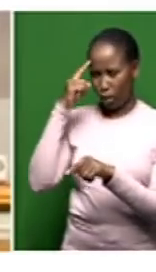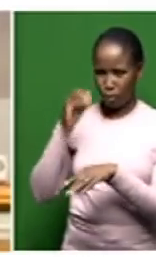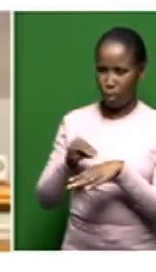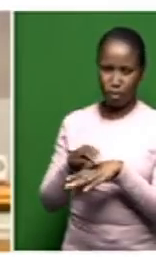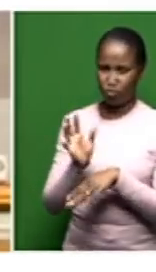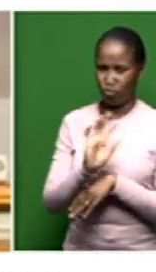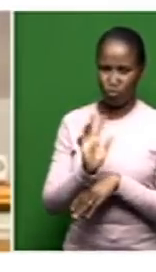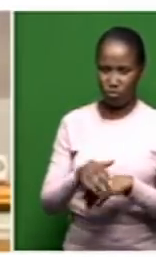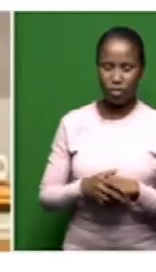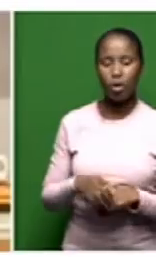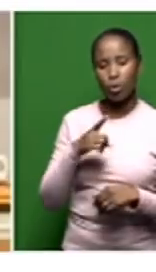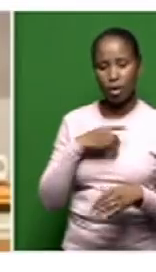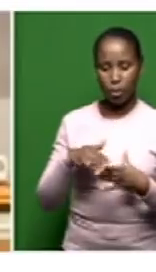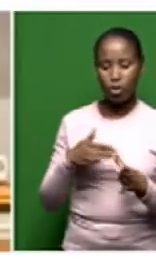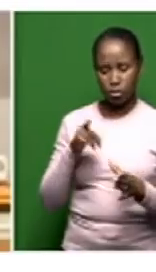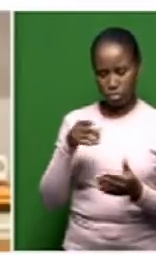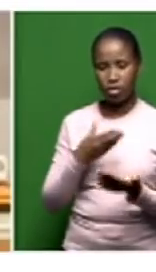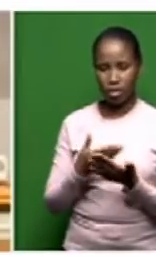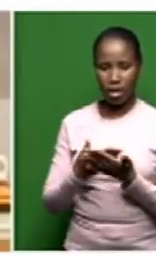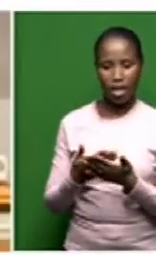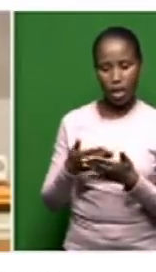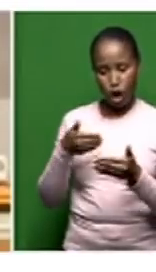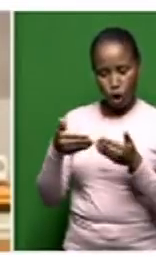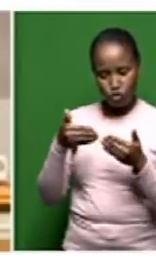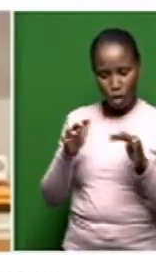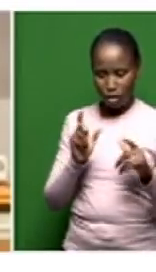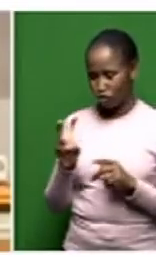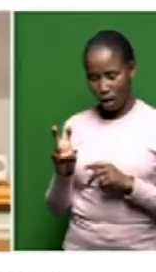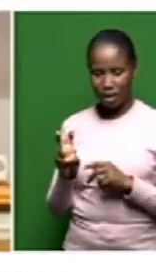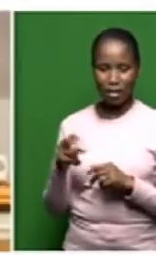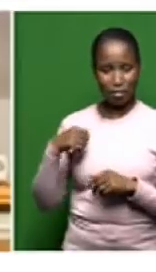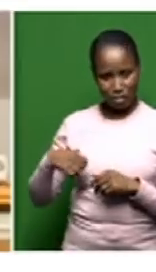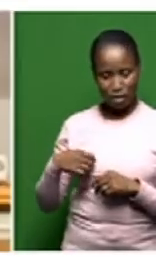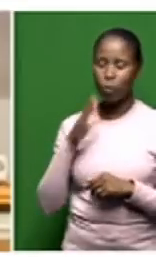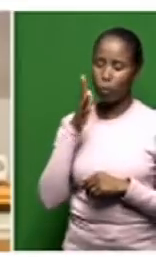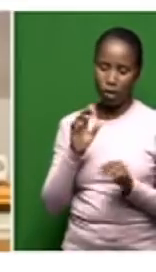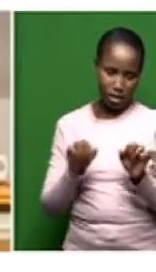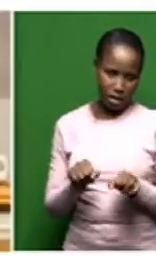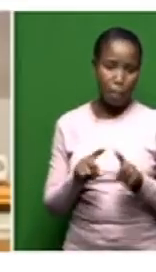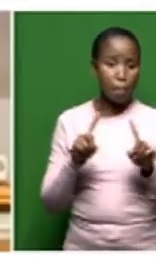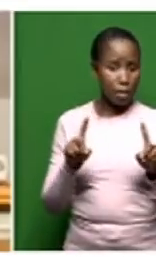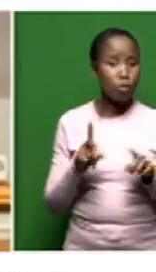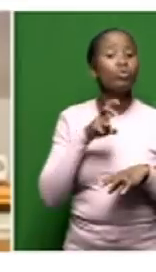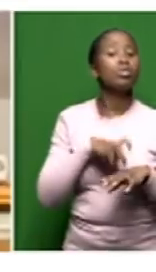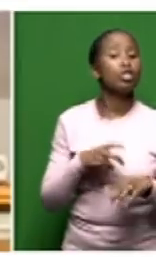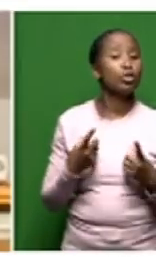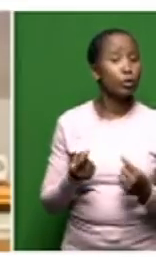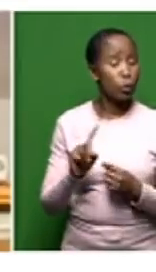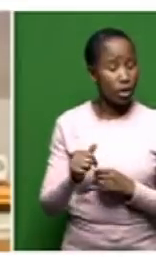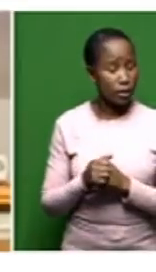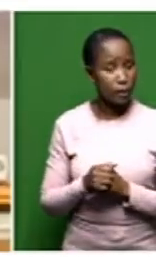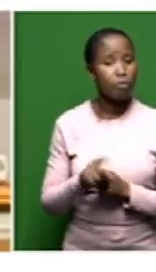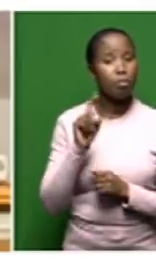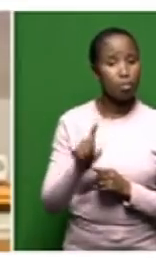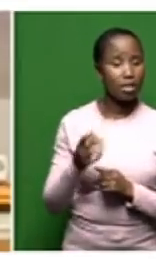outsiders are now in control of the municipality. Of course, what we need to do is there has